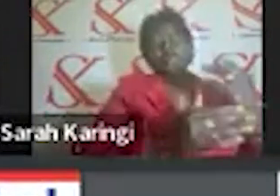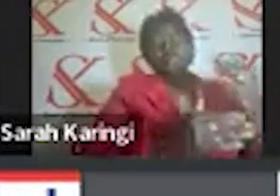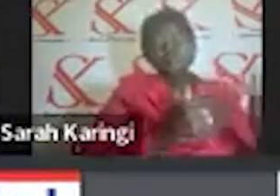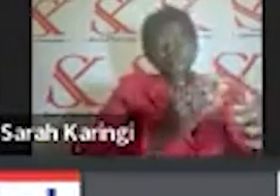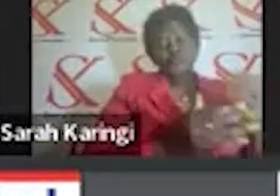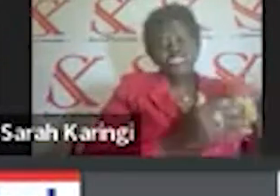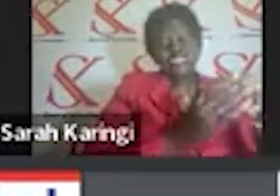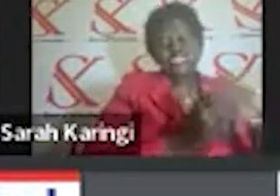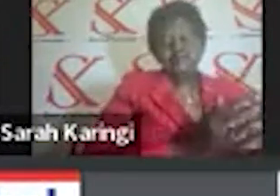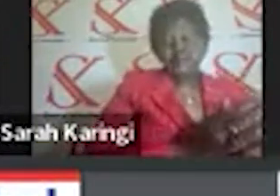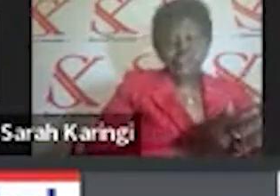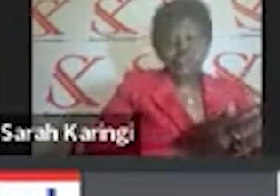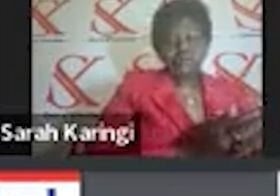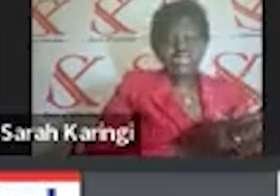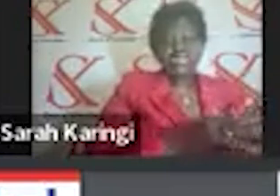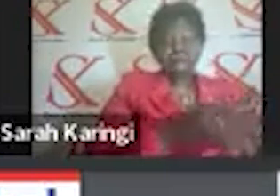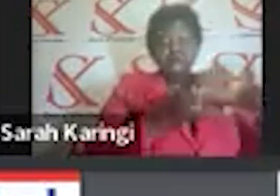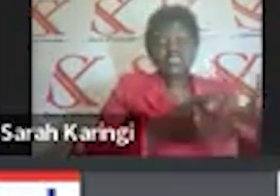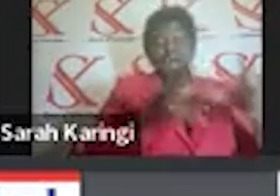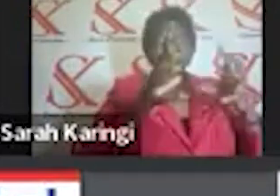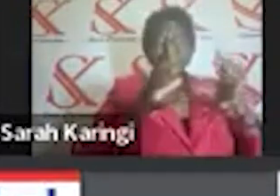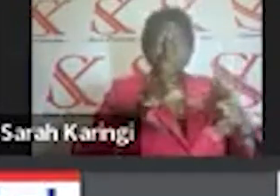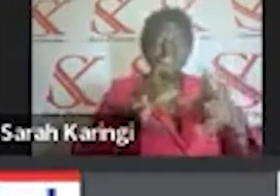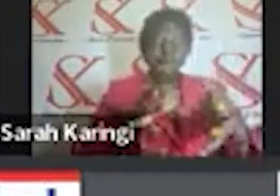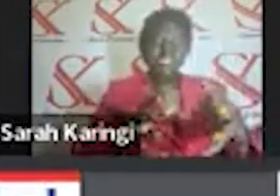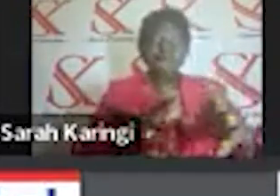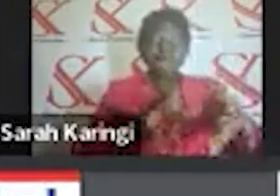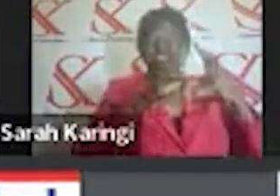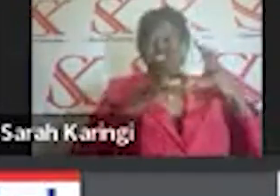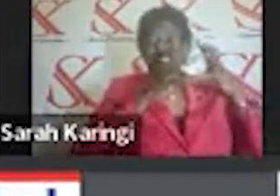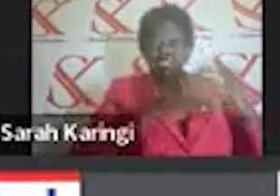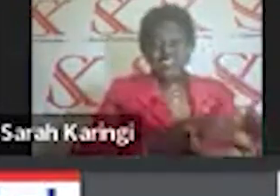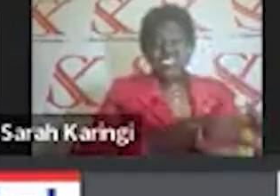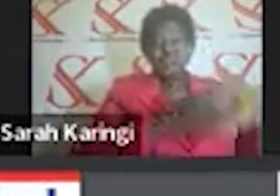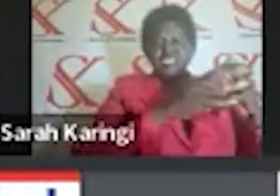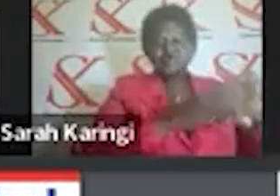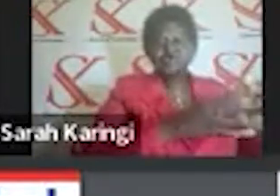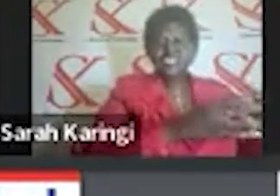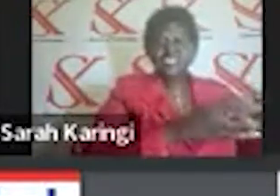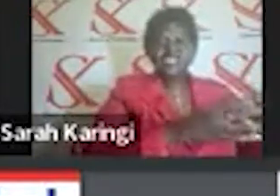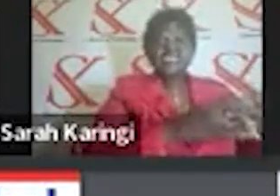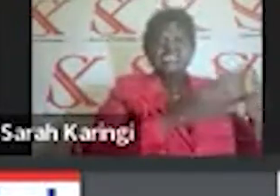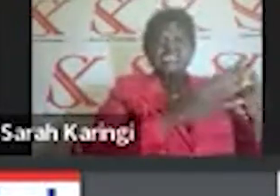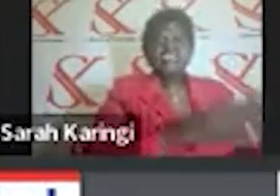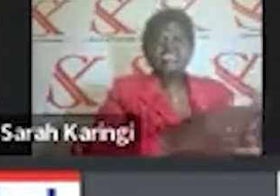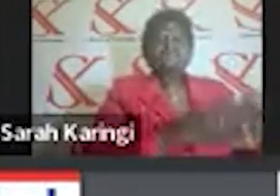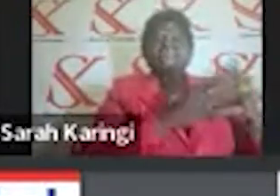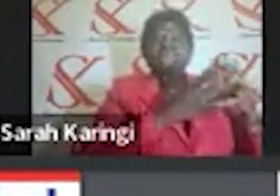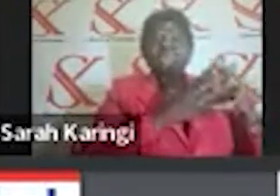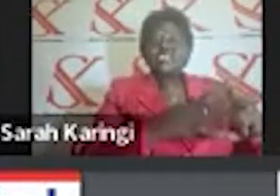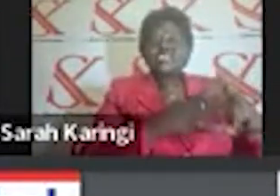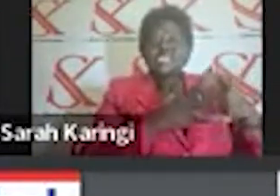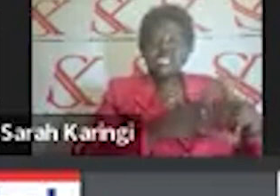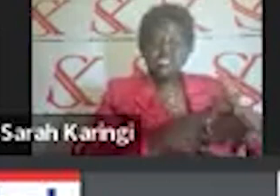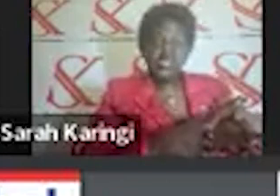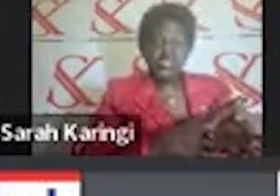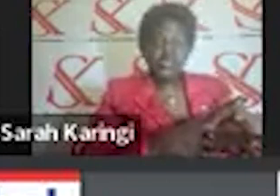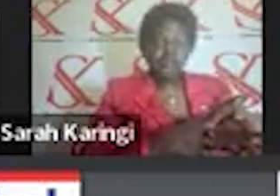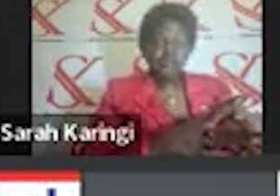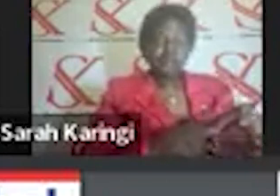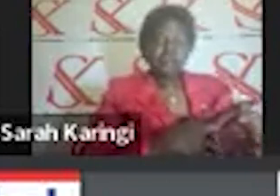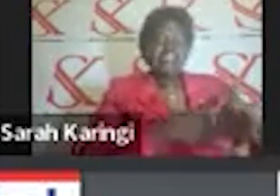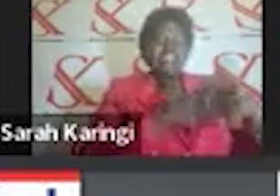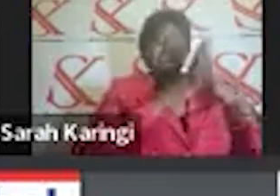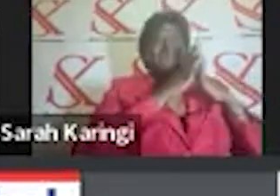okay, you have to talk to each and every person, but the moment you connect with someone and you feel that there's something that you can do together, then you don't have to break that